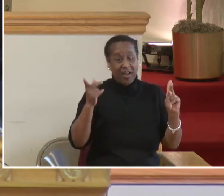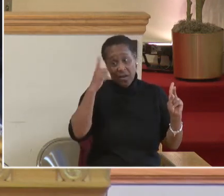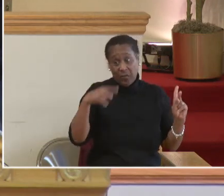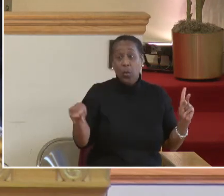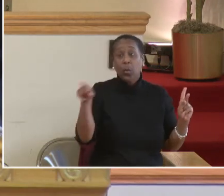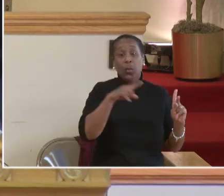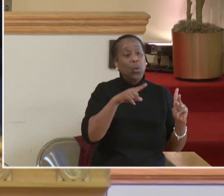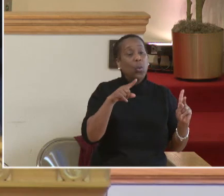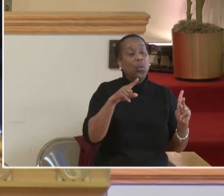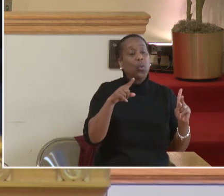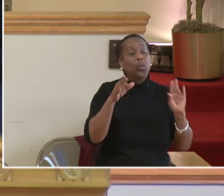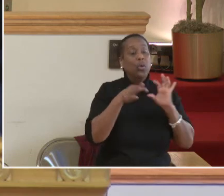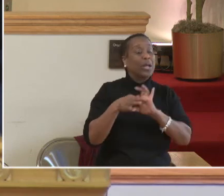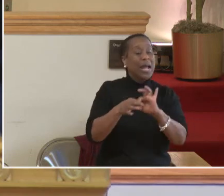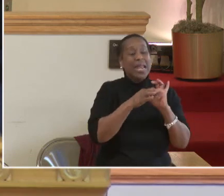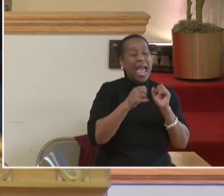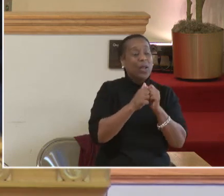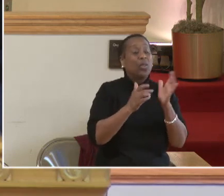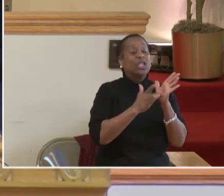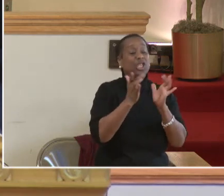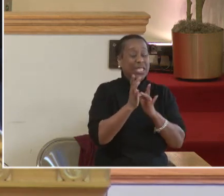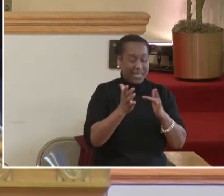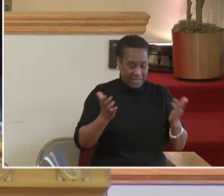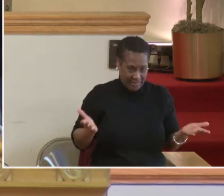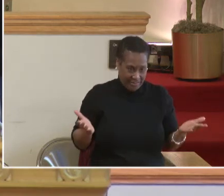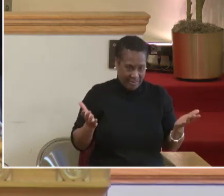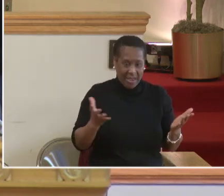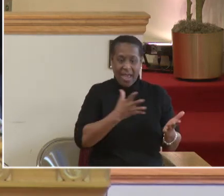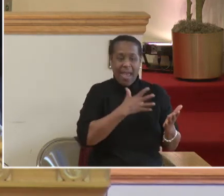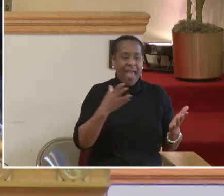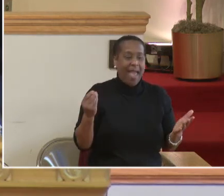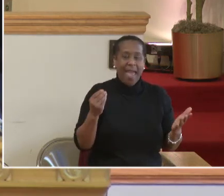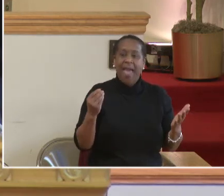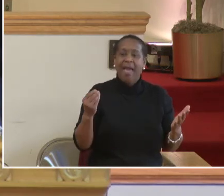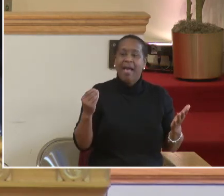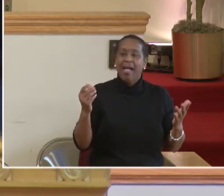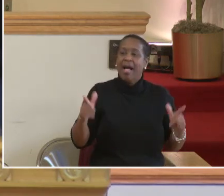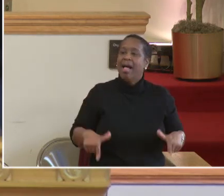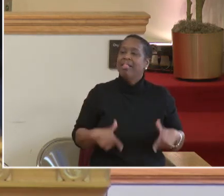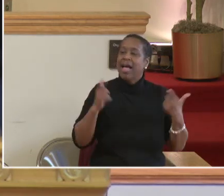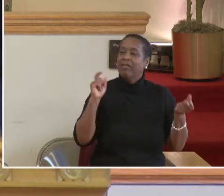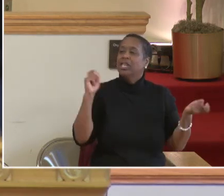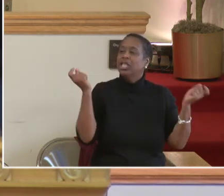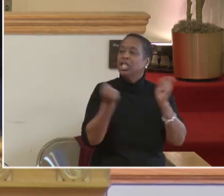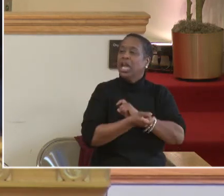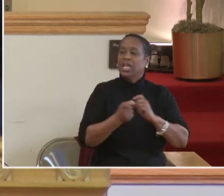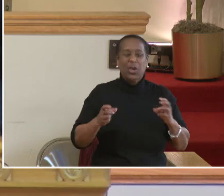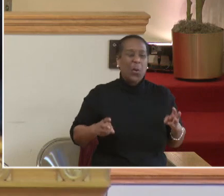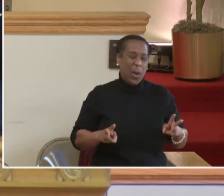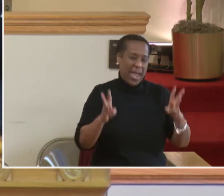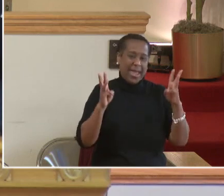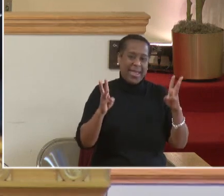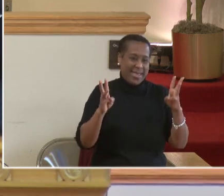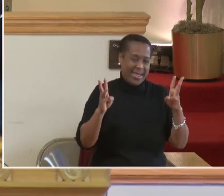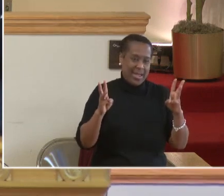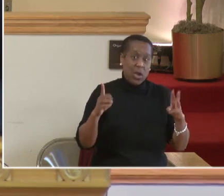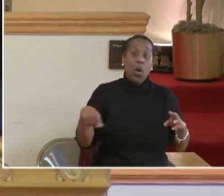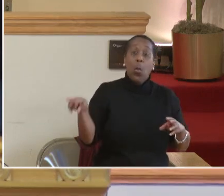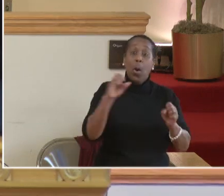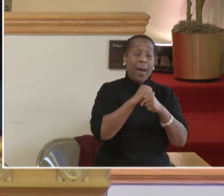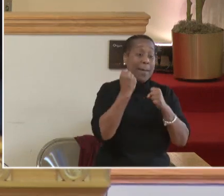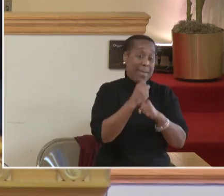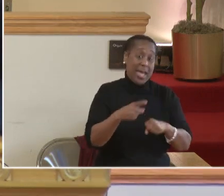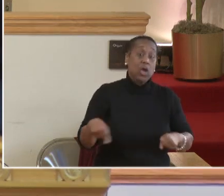to connect with Jesus in a life-changing way that will make you